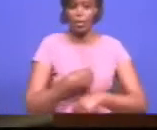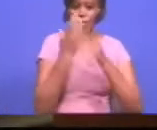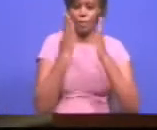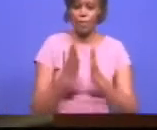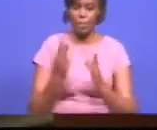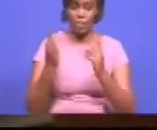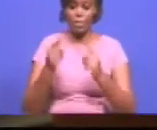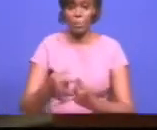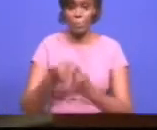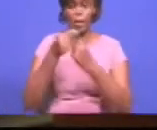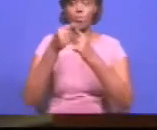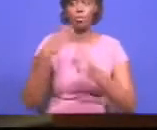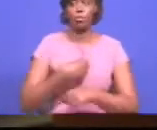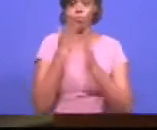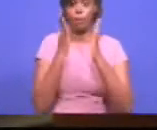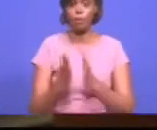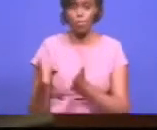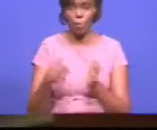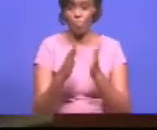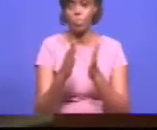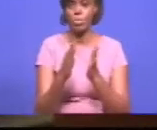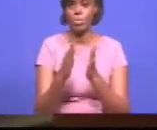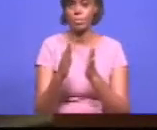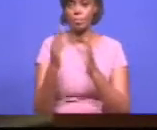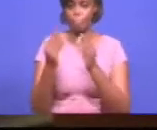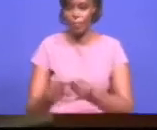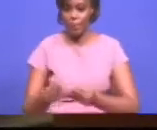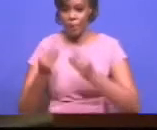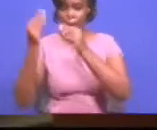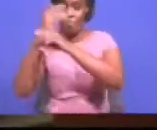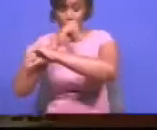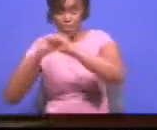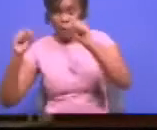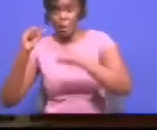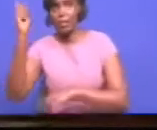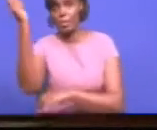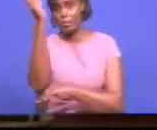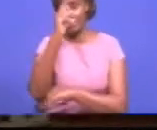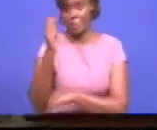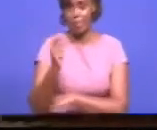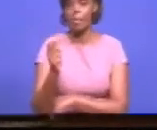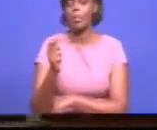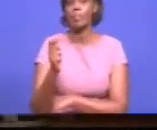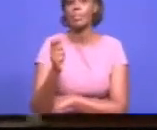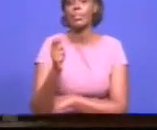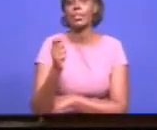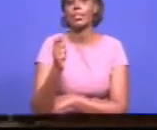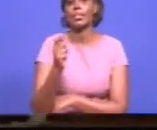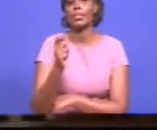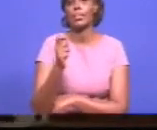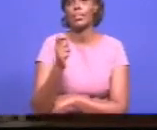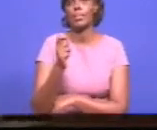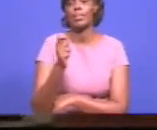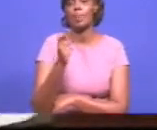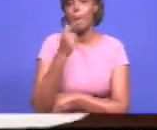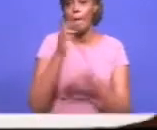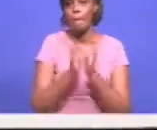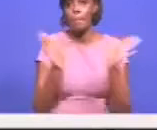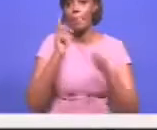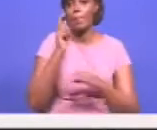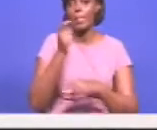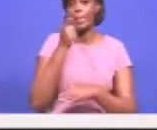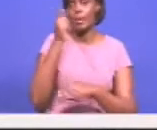request to accord an opportunity to Her Excellency Samia Suluhu Hassan, President of the Republic, United Republic of